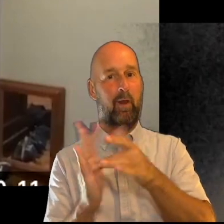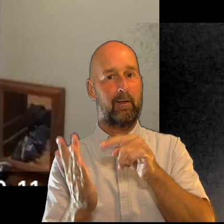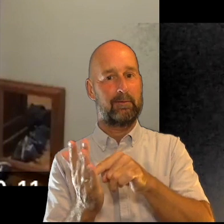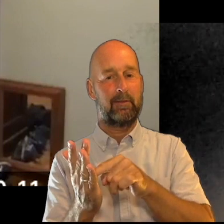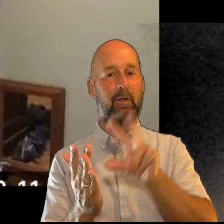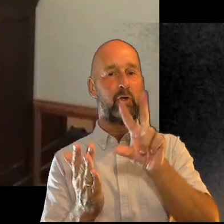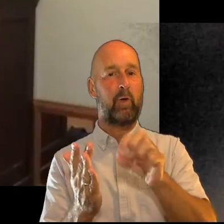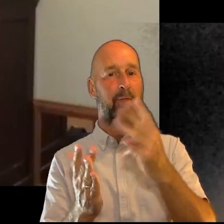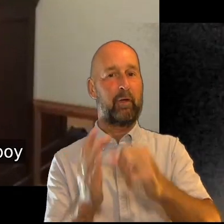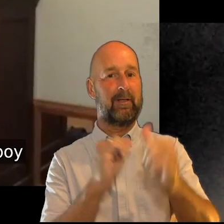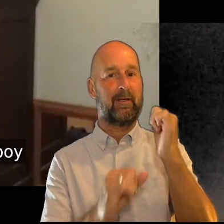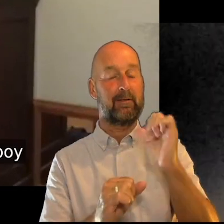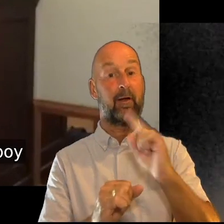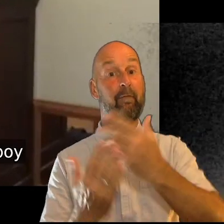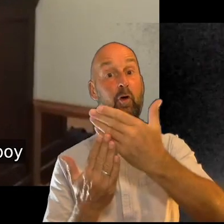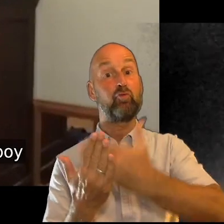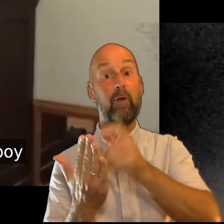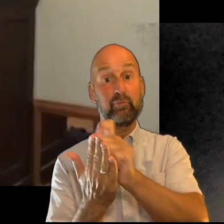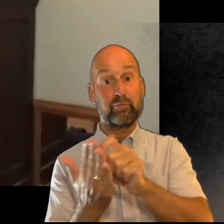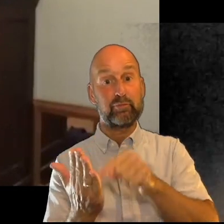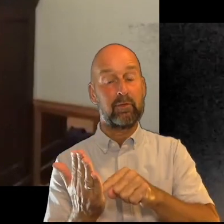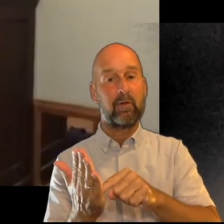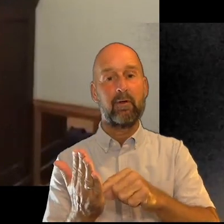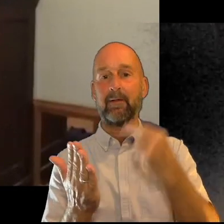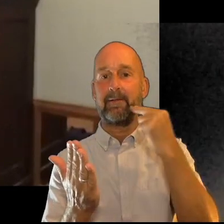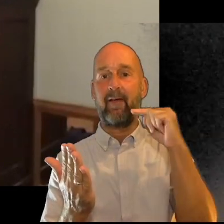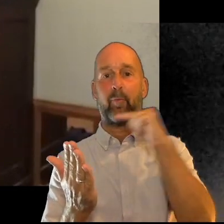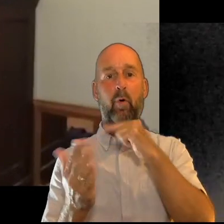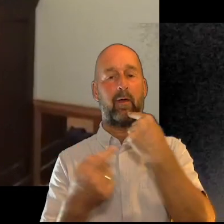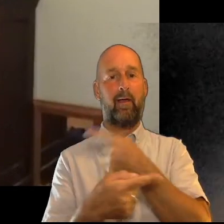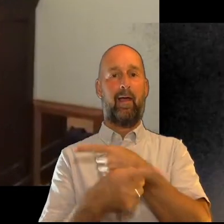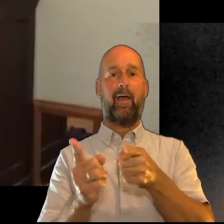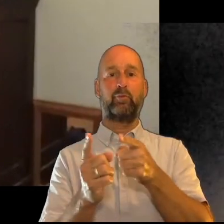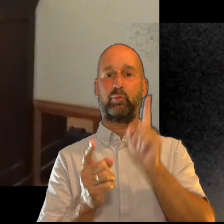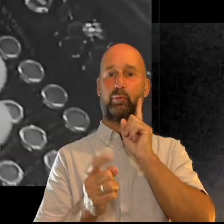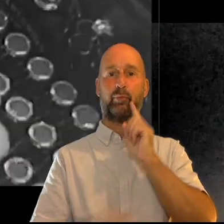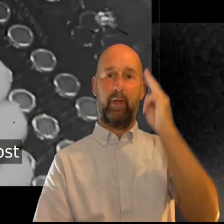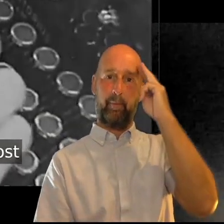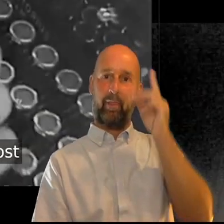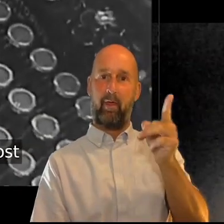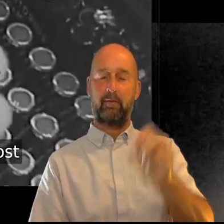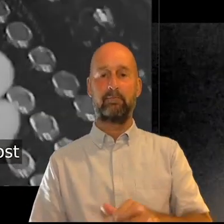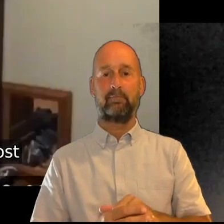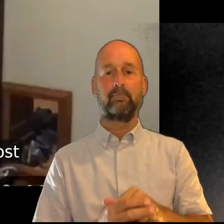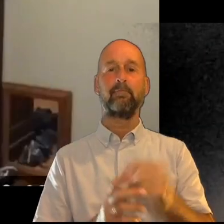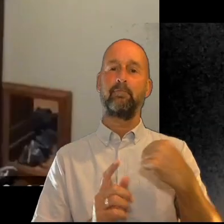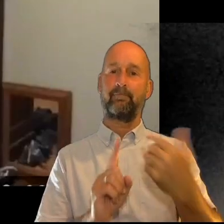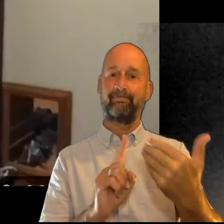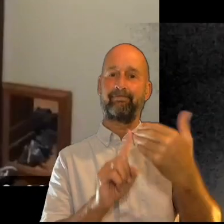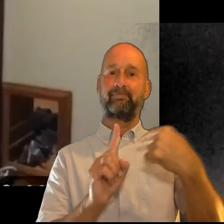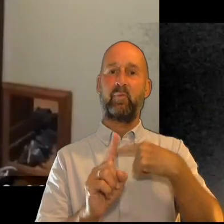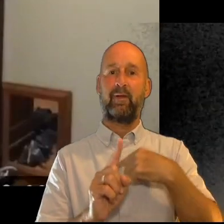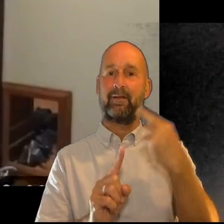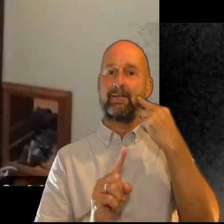12, 13 years. And my first script was about a deaf boy coming out as being deaf to his hearing mother. Probably the thing that stands out most is